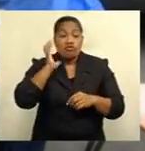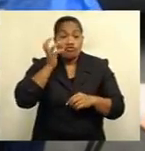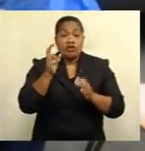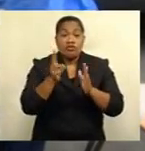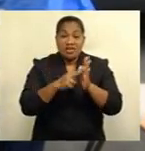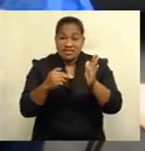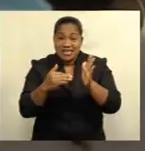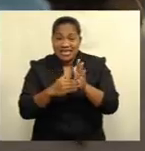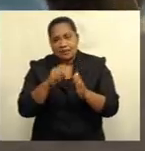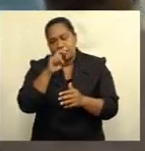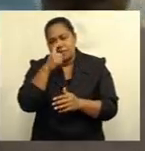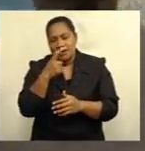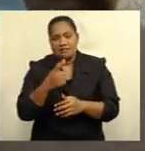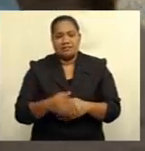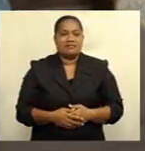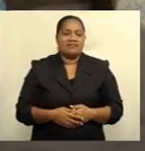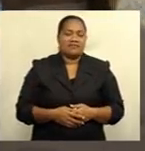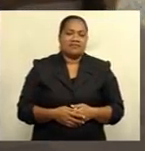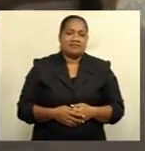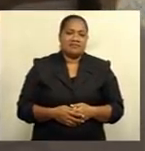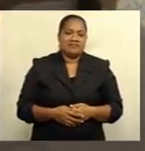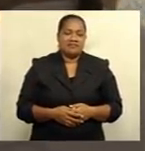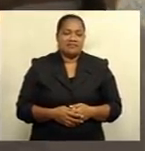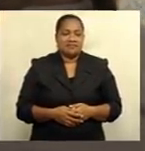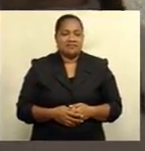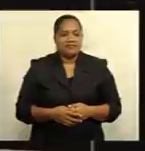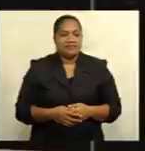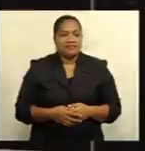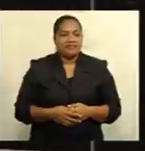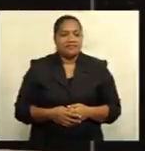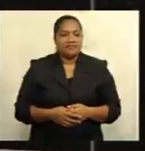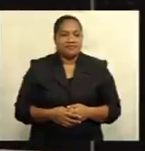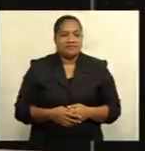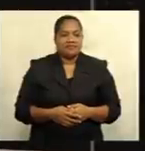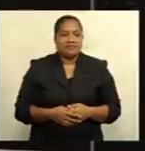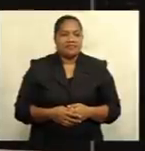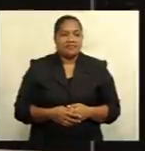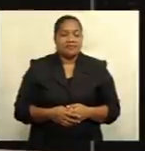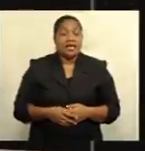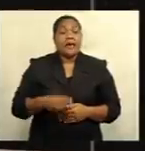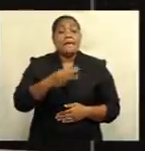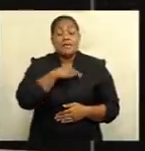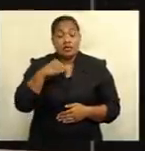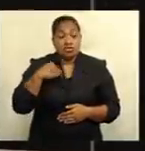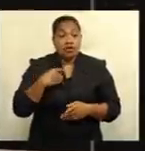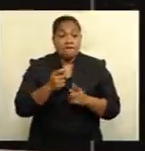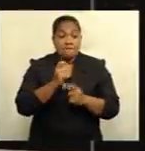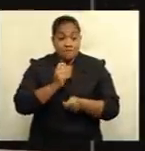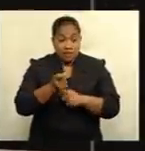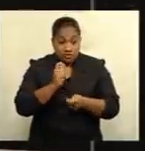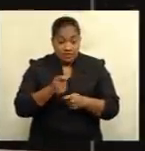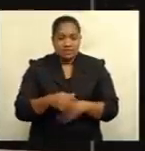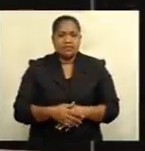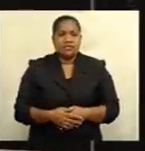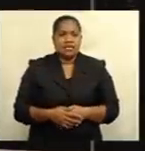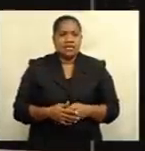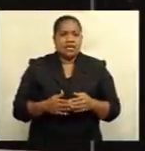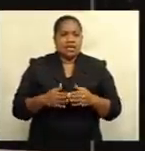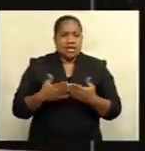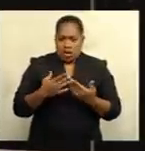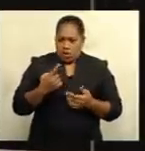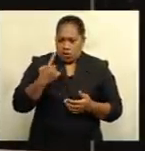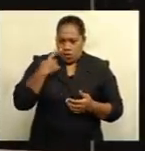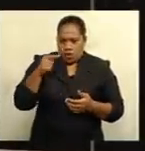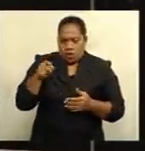remains unsuccessful. Corey Tandulala, FBC News. The Ministry of Fisheries is aware of a group of people